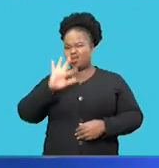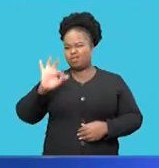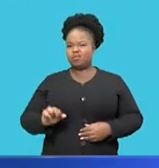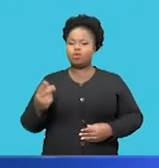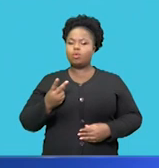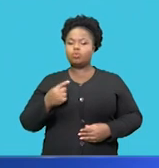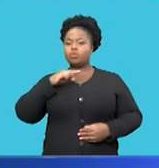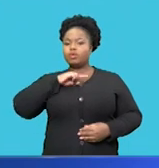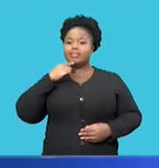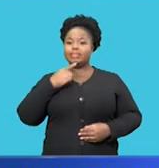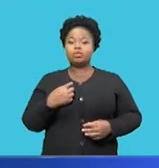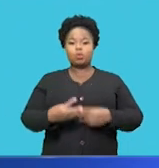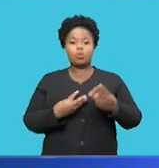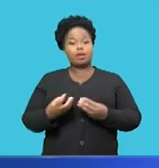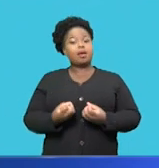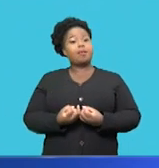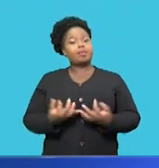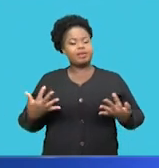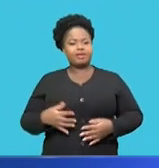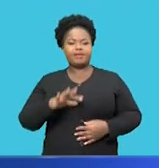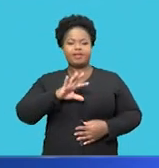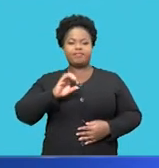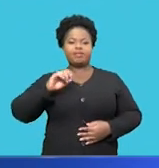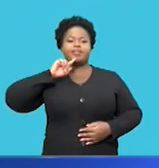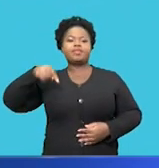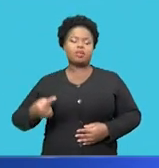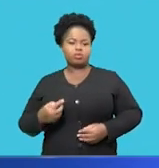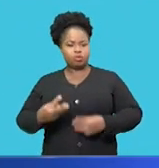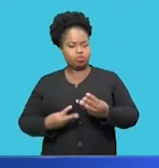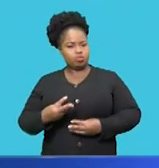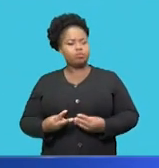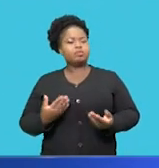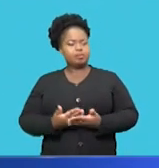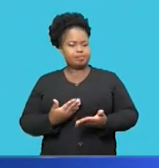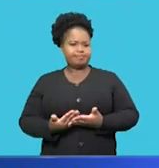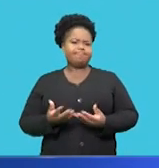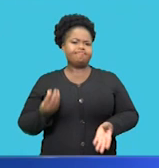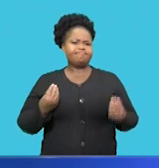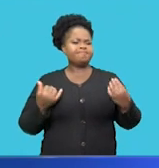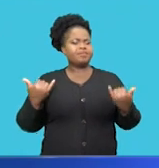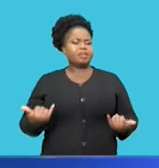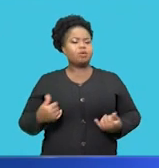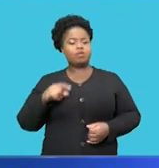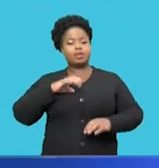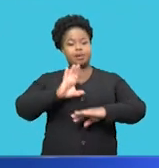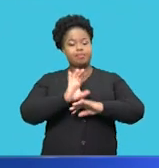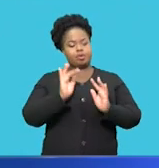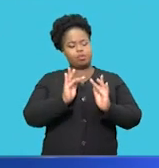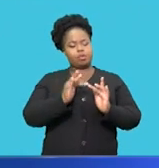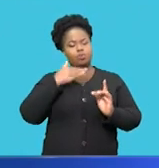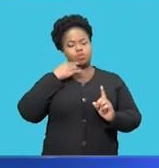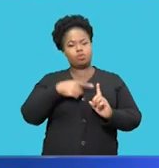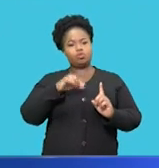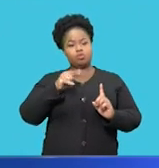tlholang le mesebetsi e e ka godimo go 150,000 ka gare go naga. Molaodi wa tsa mebaraka Panyaza Capital Connect leng sumei